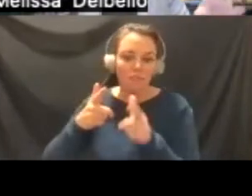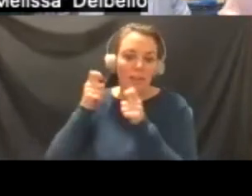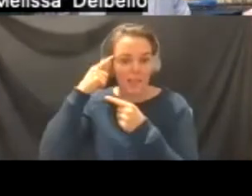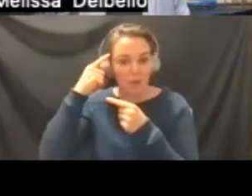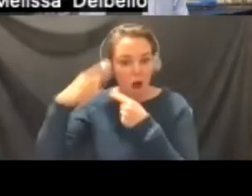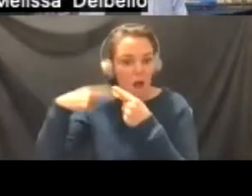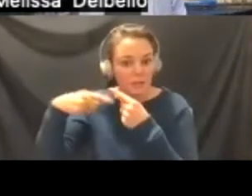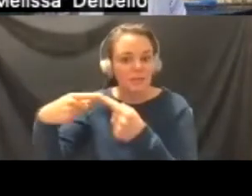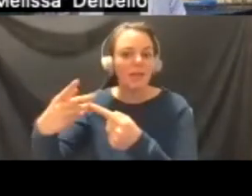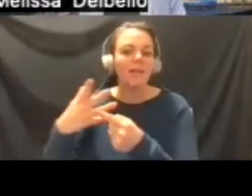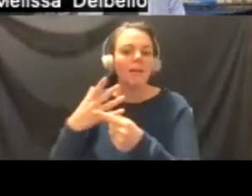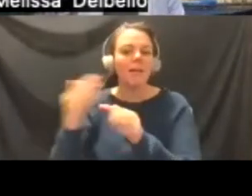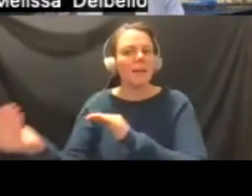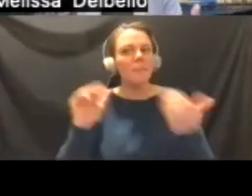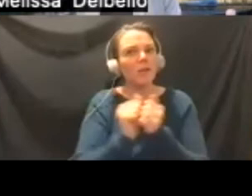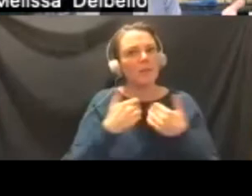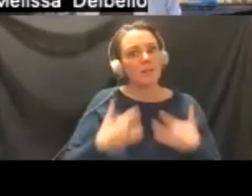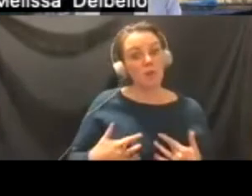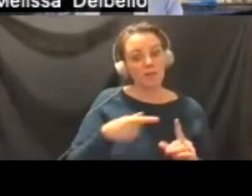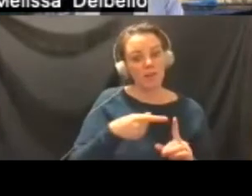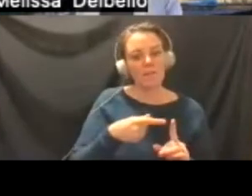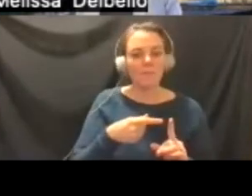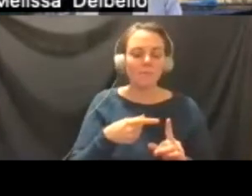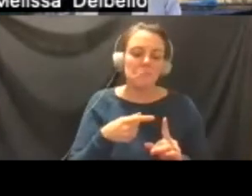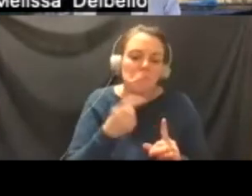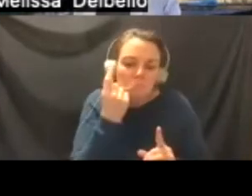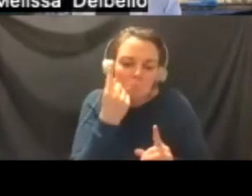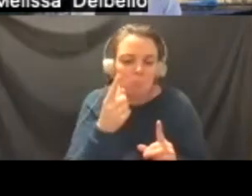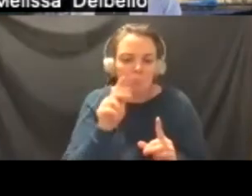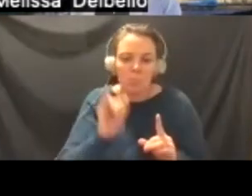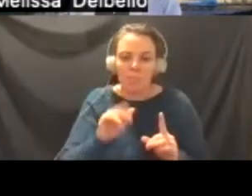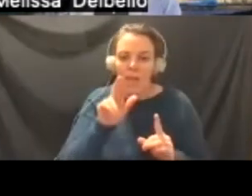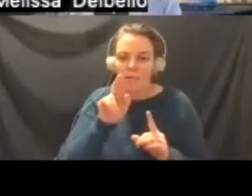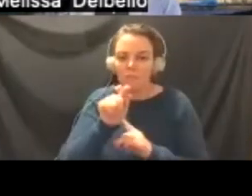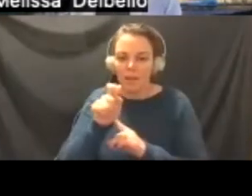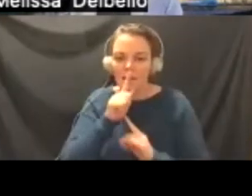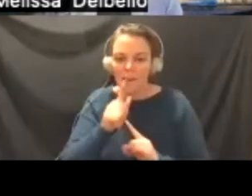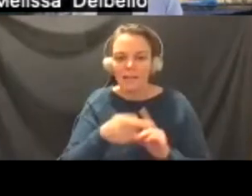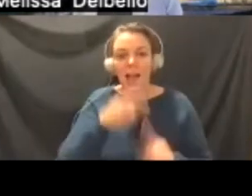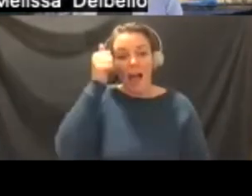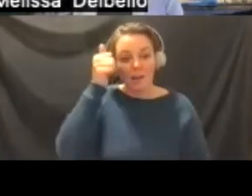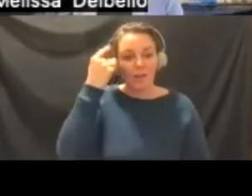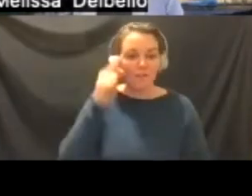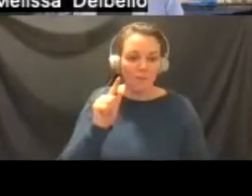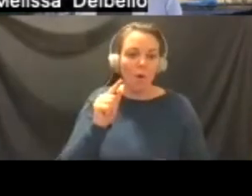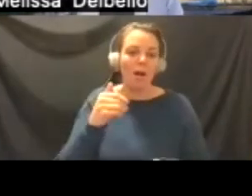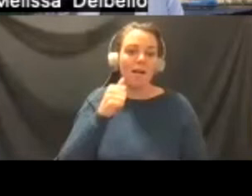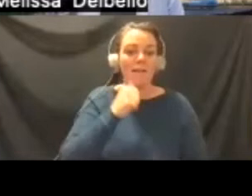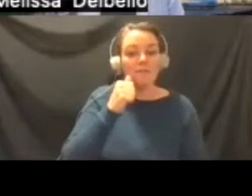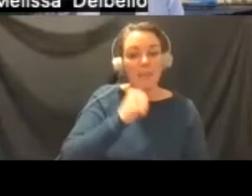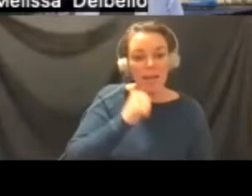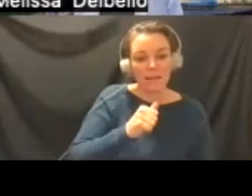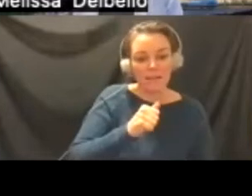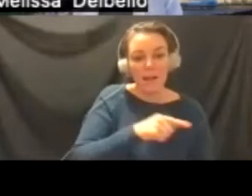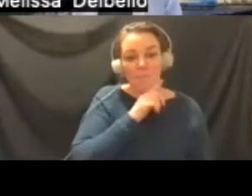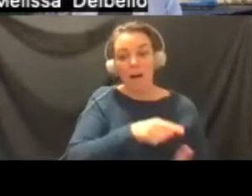contrast to depression, which rates obviously are higher in pubescent females, there's equal